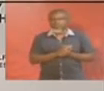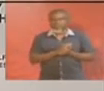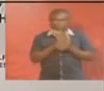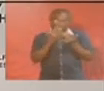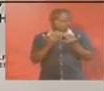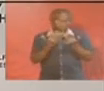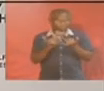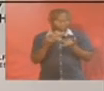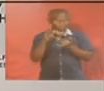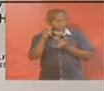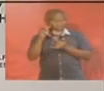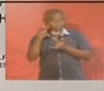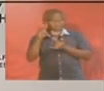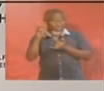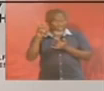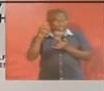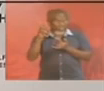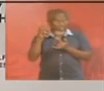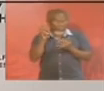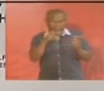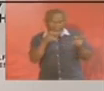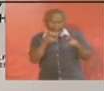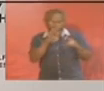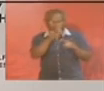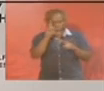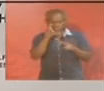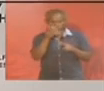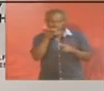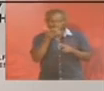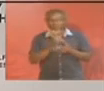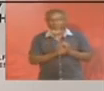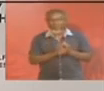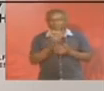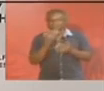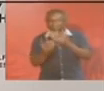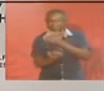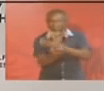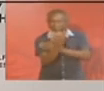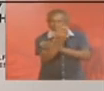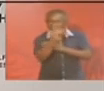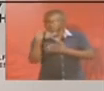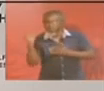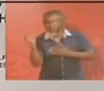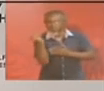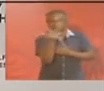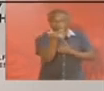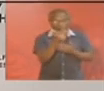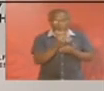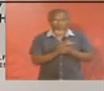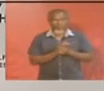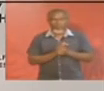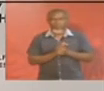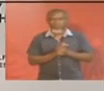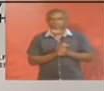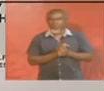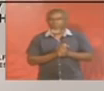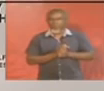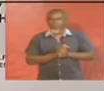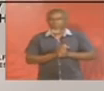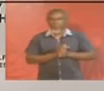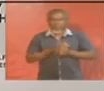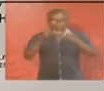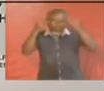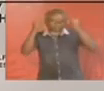TV6. We are ready for your questions. Good morning, everyone. Urvashi from TV6.